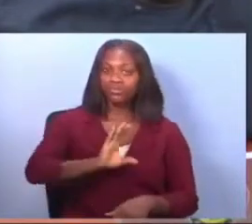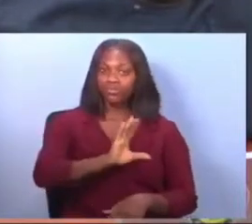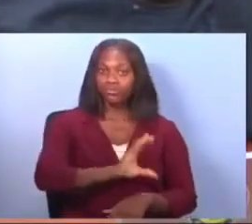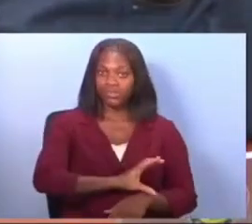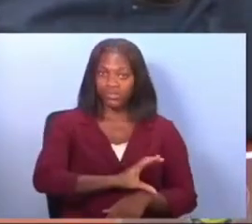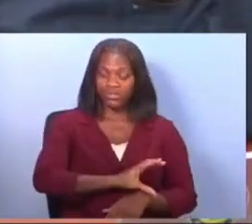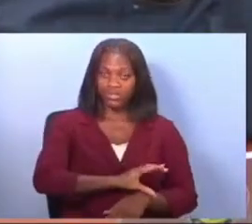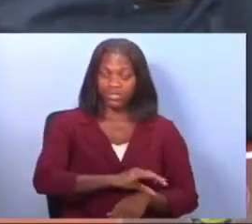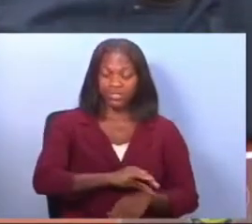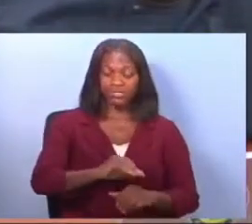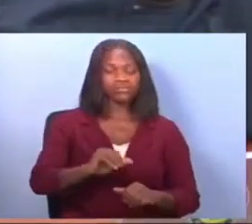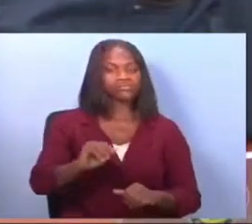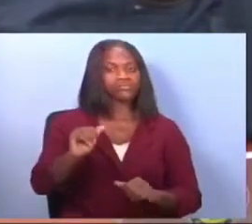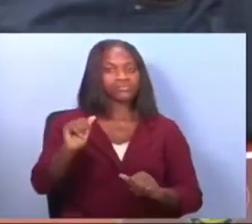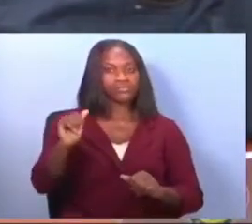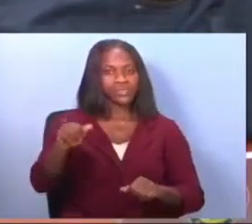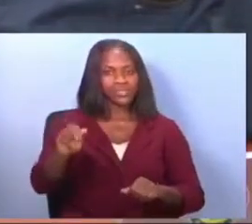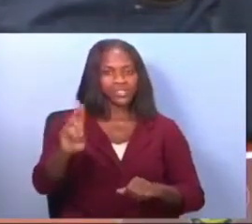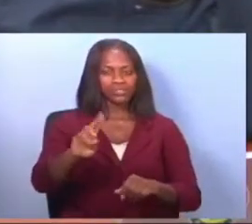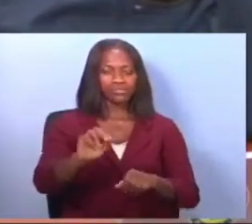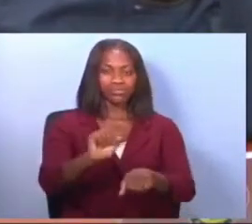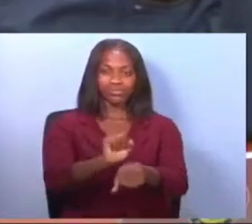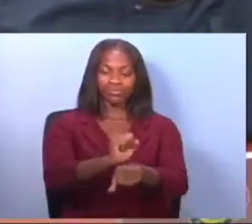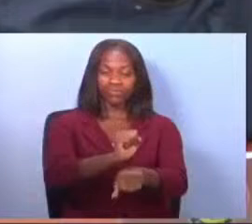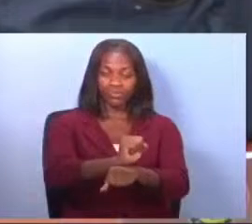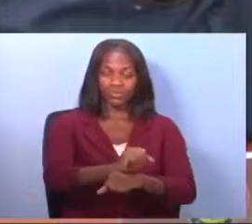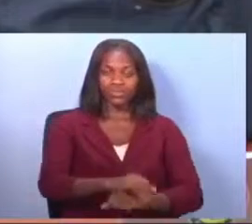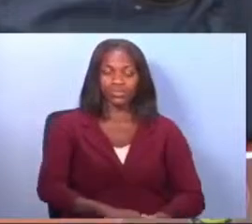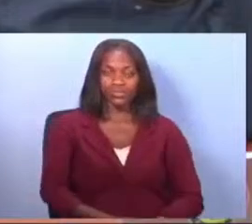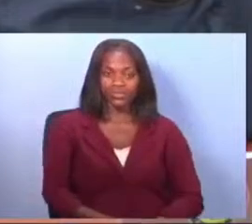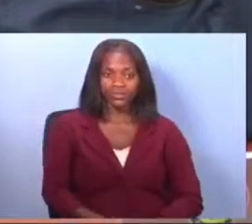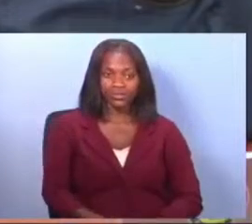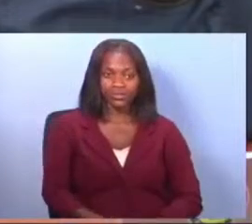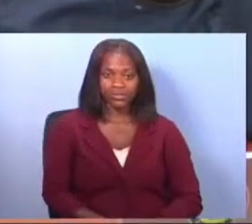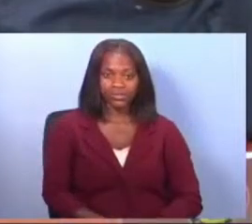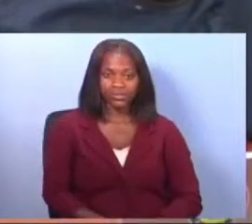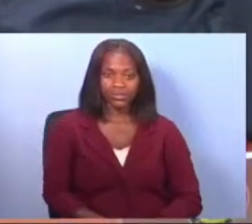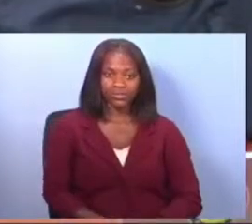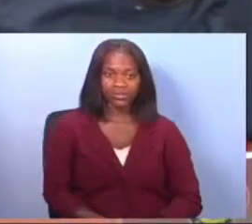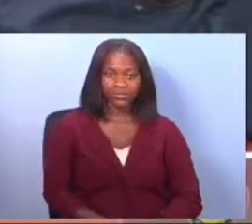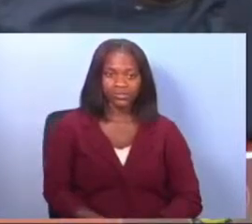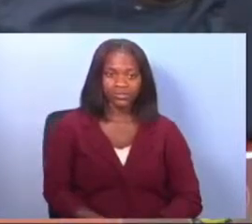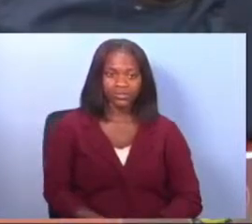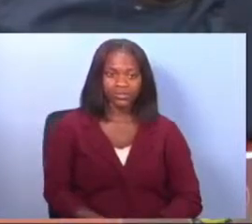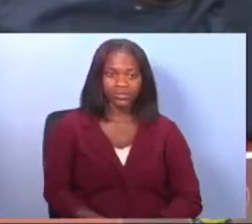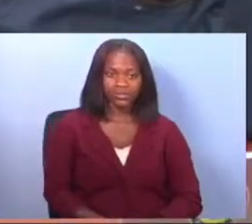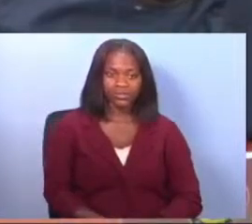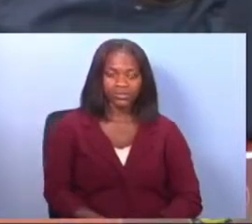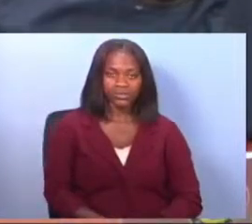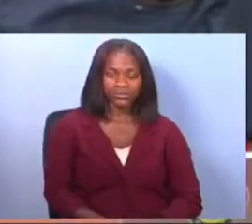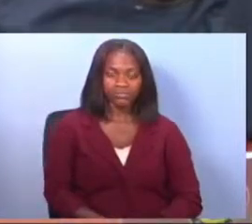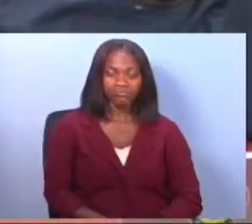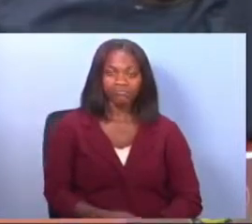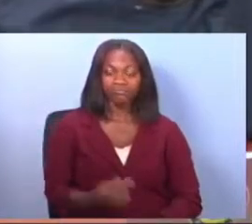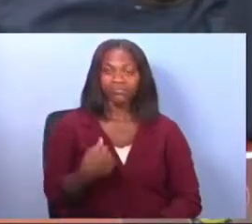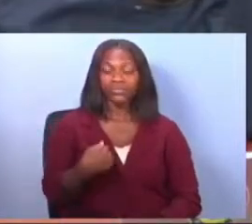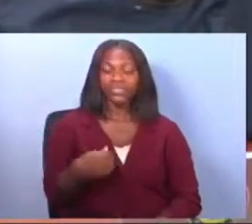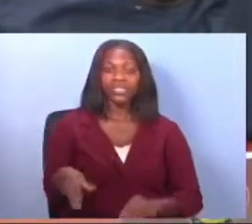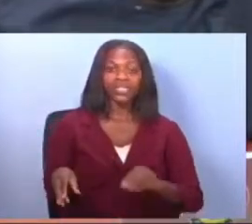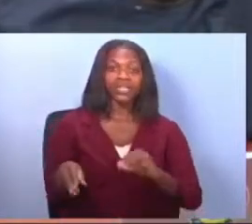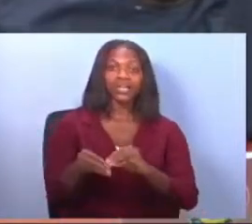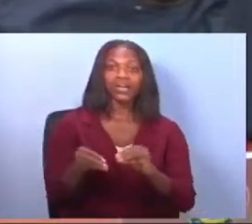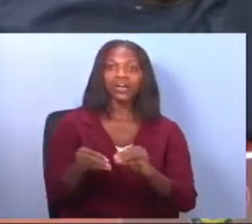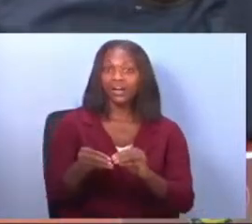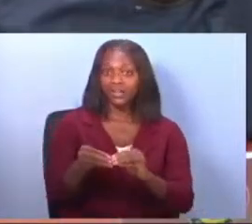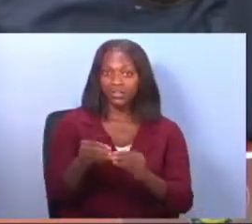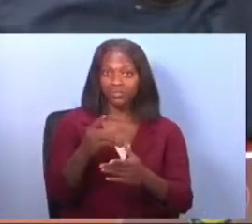can proceed to do the vetting. I add this to regularize the earlier point made by my